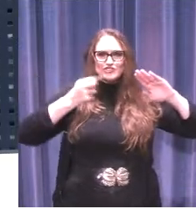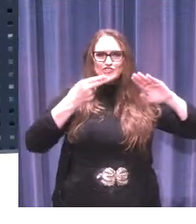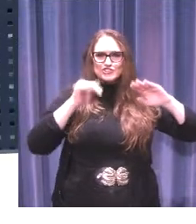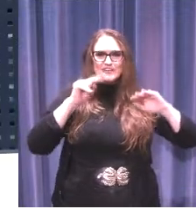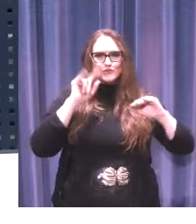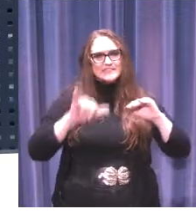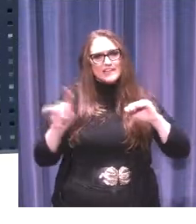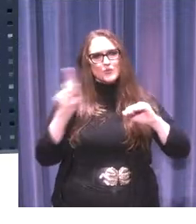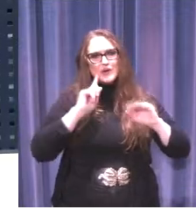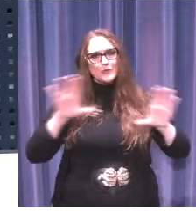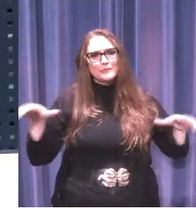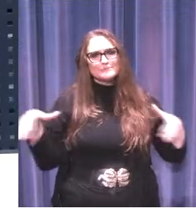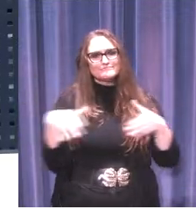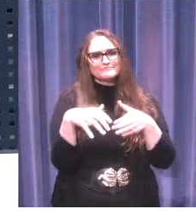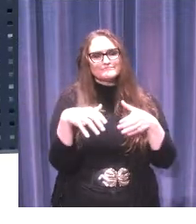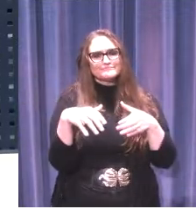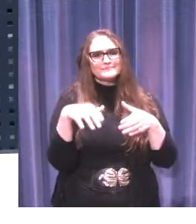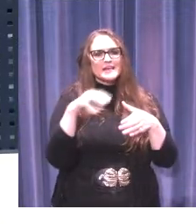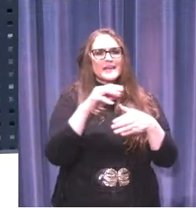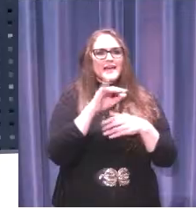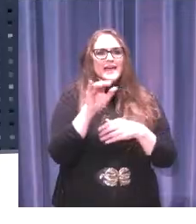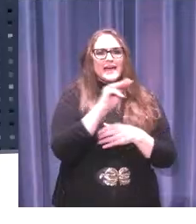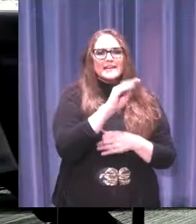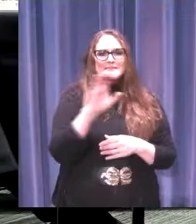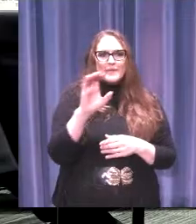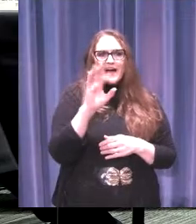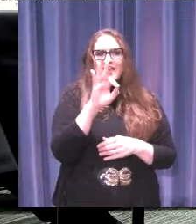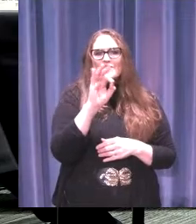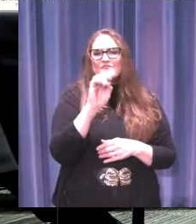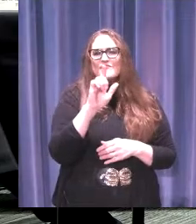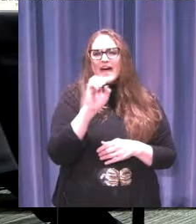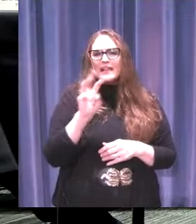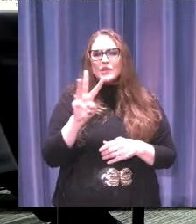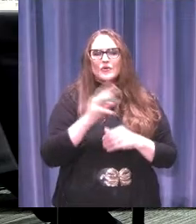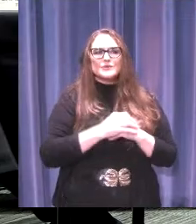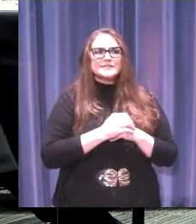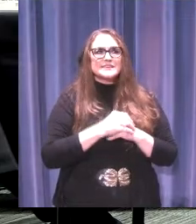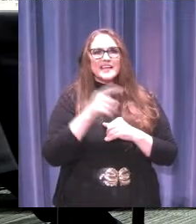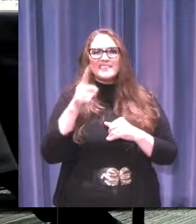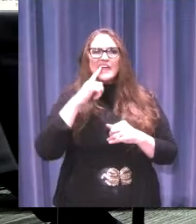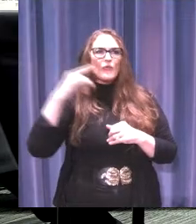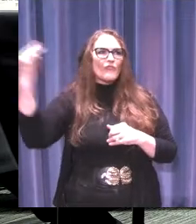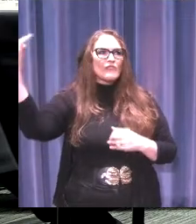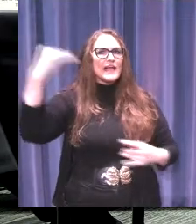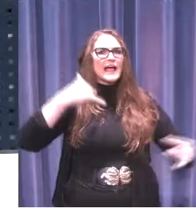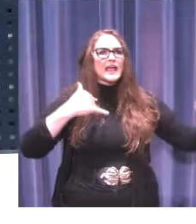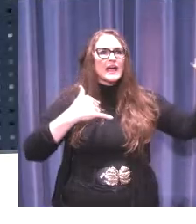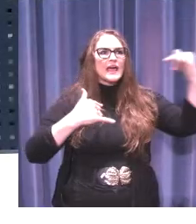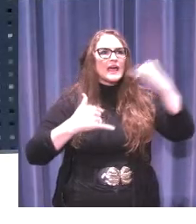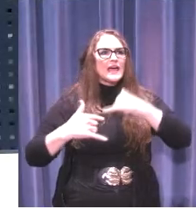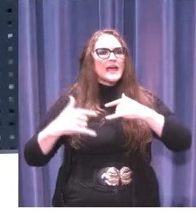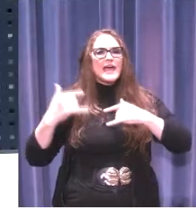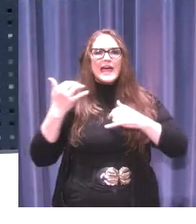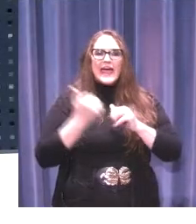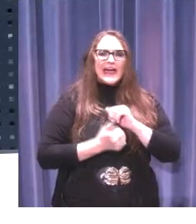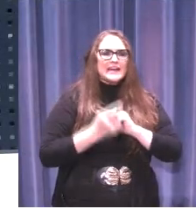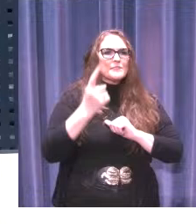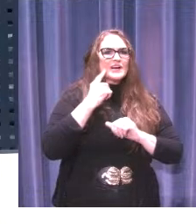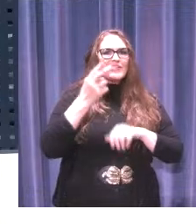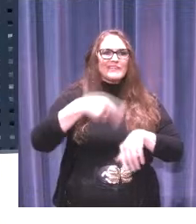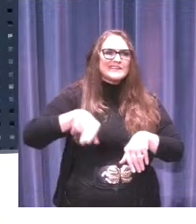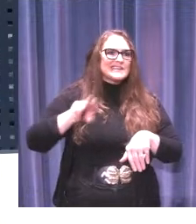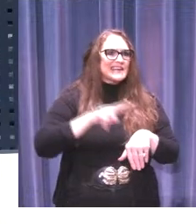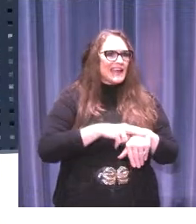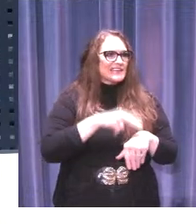gather as Mott Fellows. And they would fly in anybody in the nation